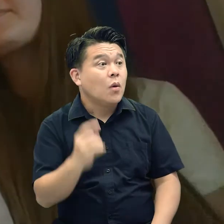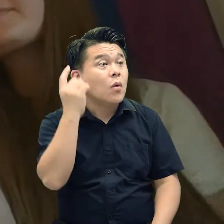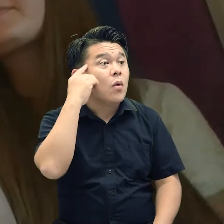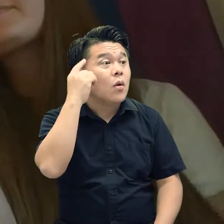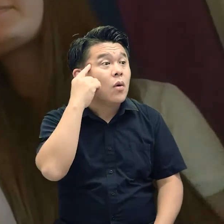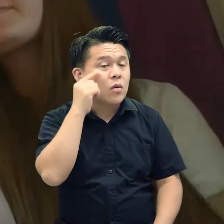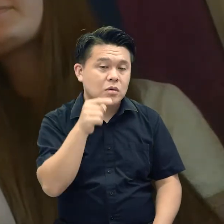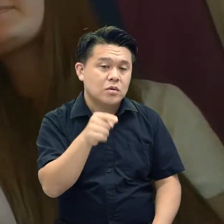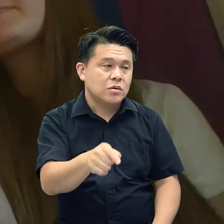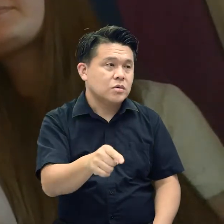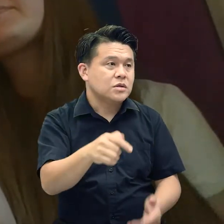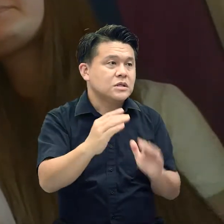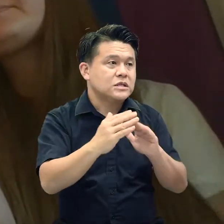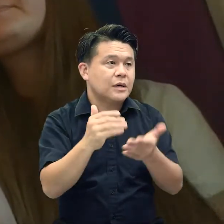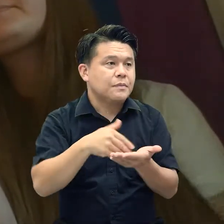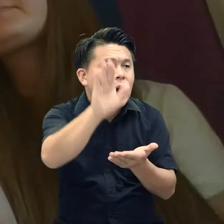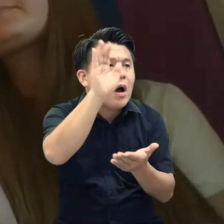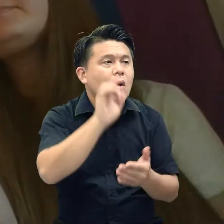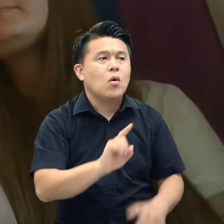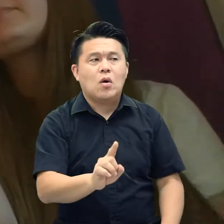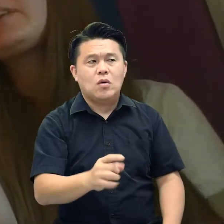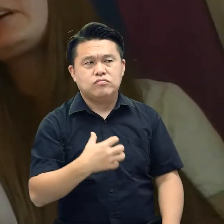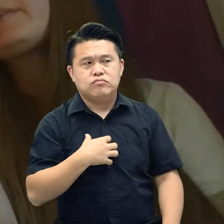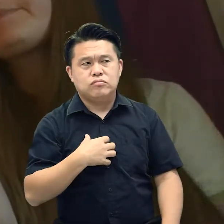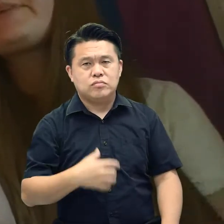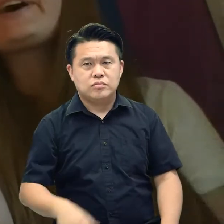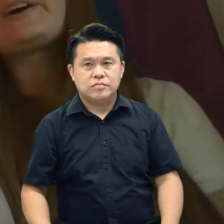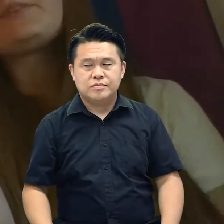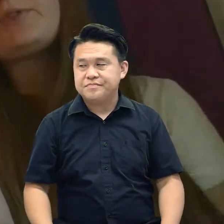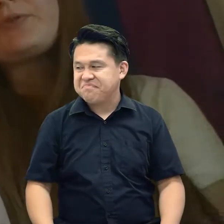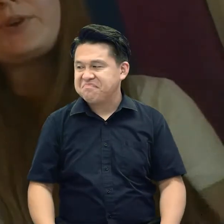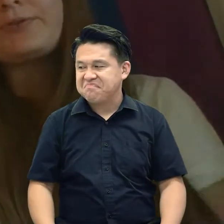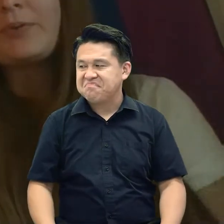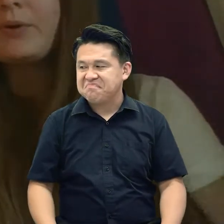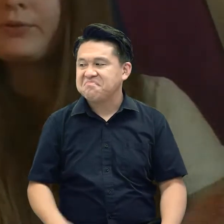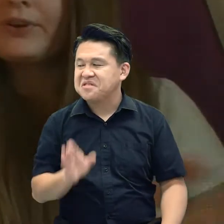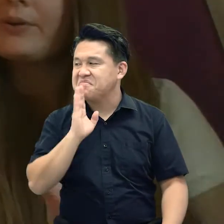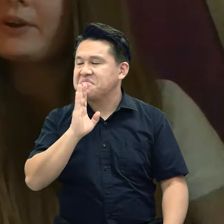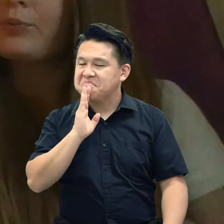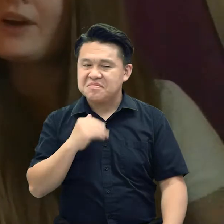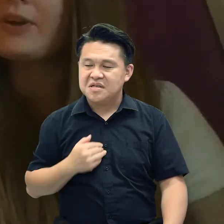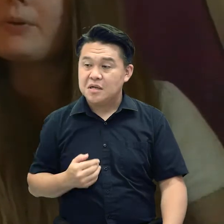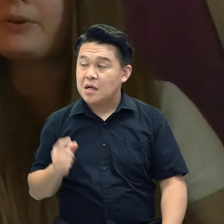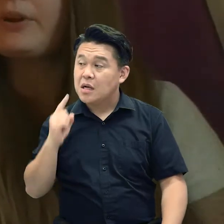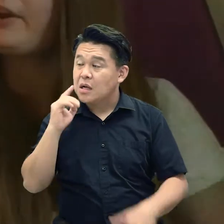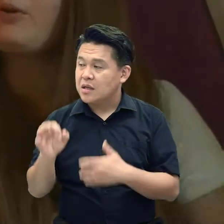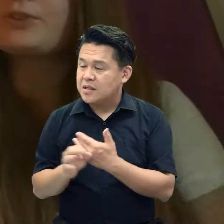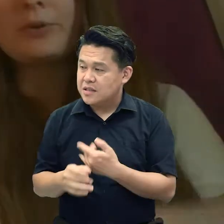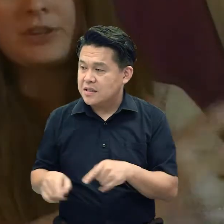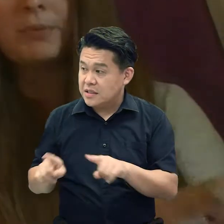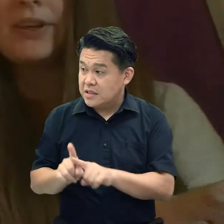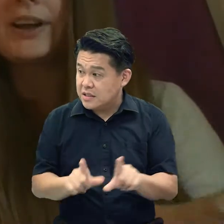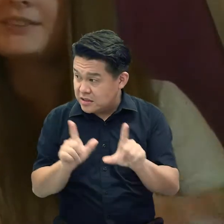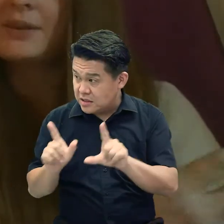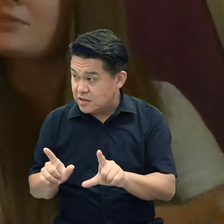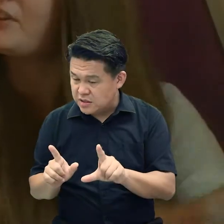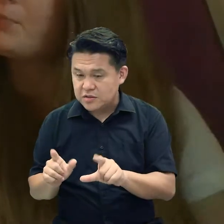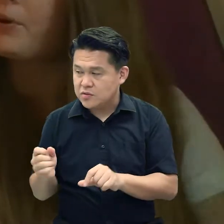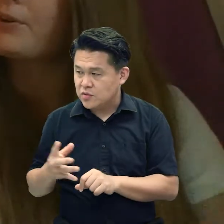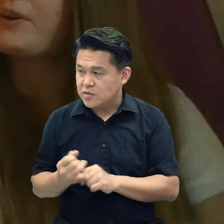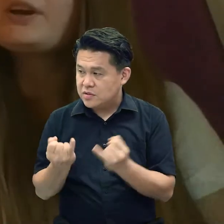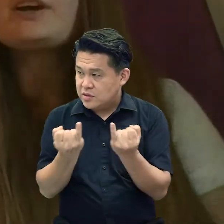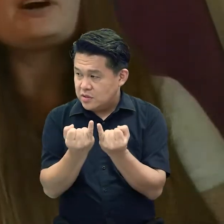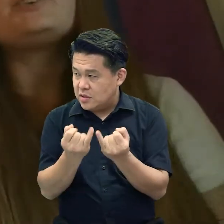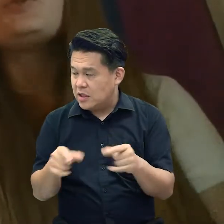just it might risk you to be kicked out. Yeah, if someone was found out having a partner and on top of that a